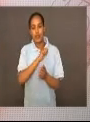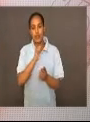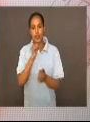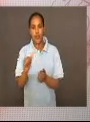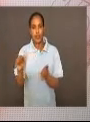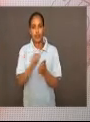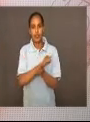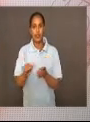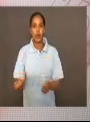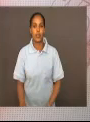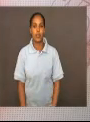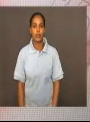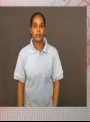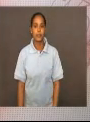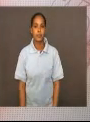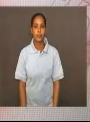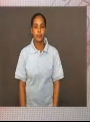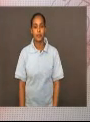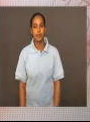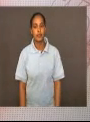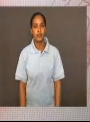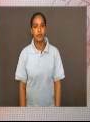nor destroyed.